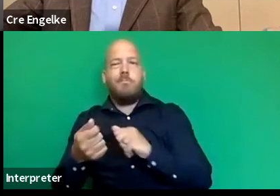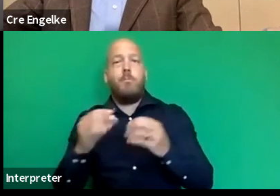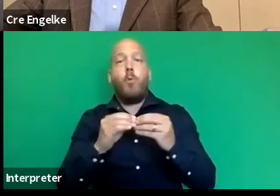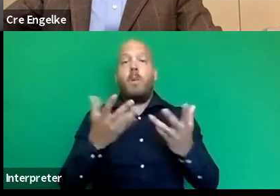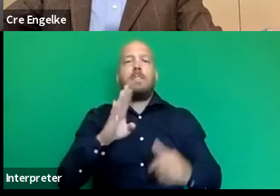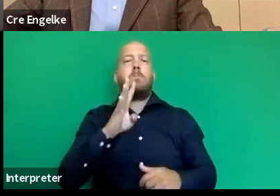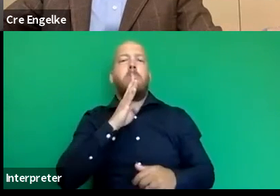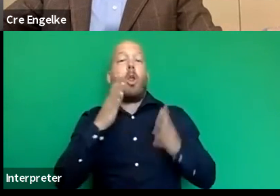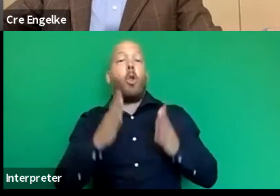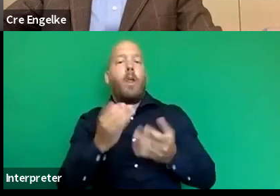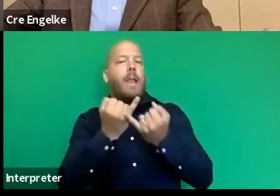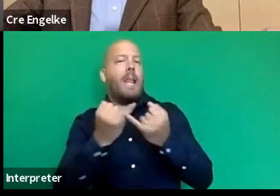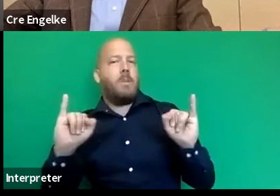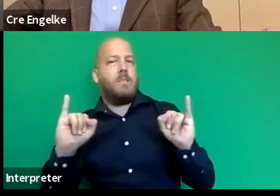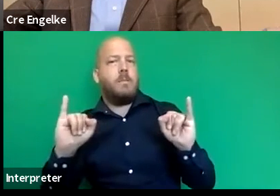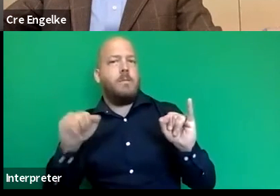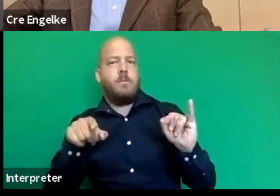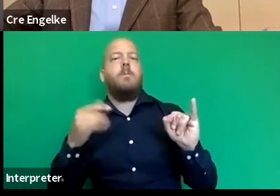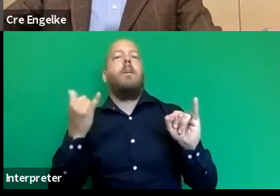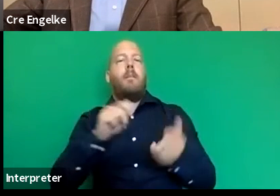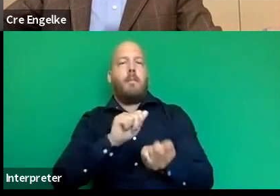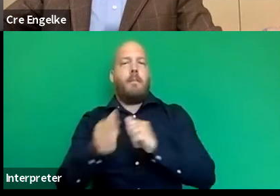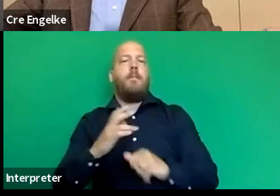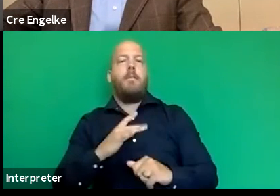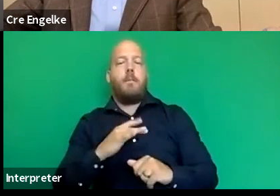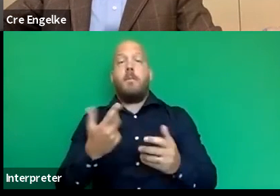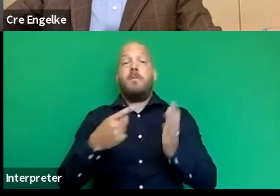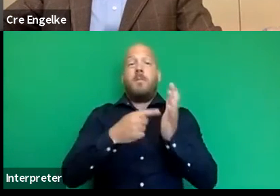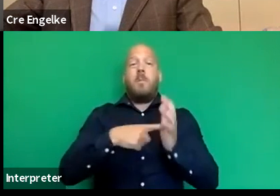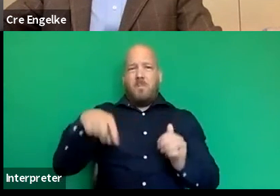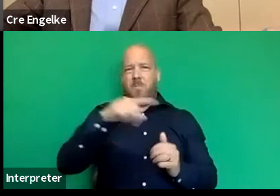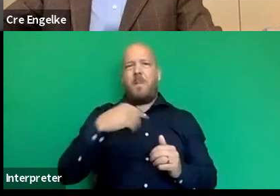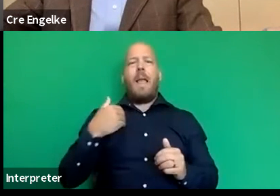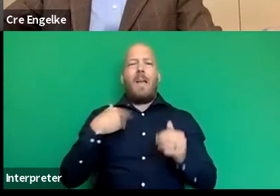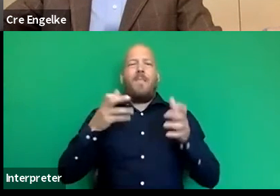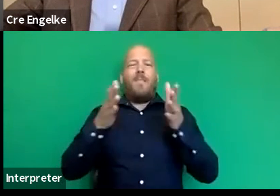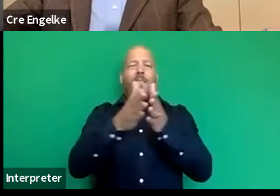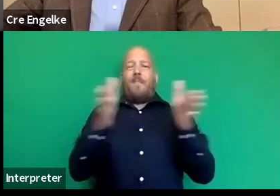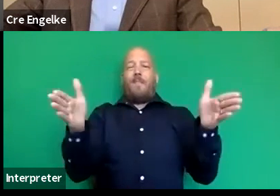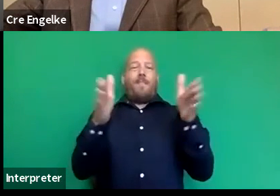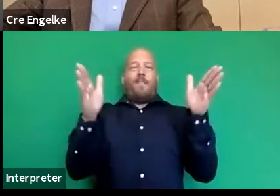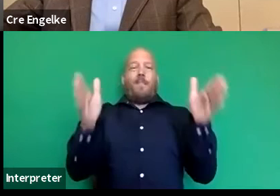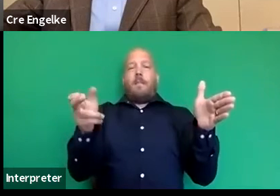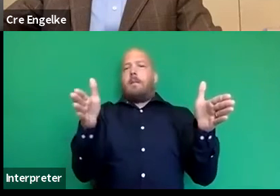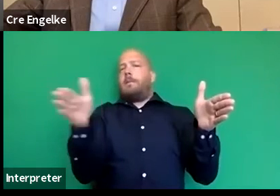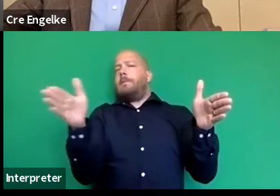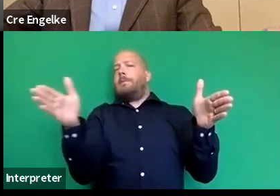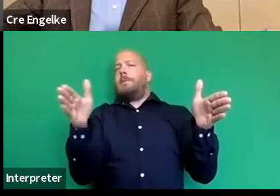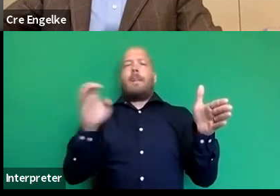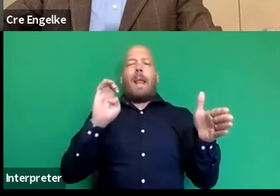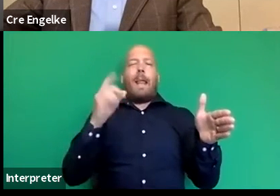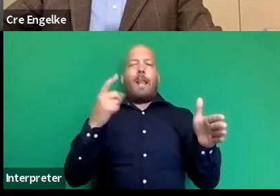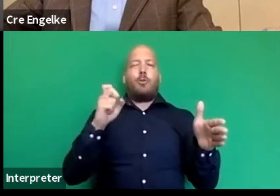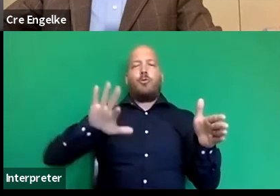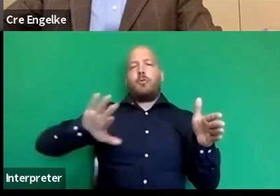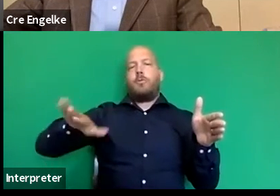where you have people who have maybe speech that's not typical, and there's definitely work going on in